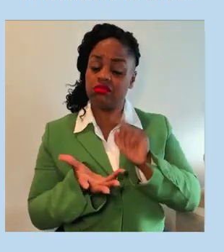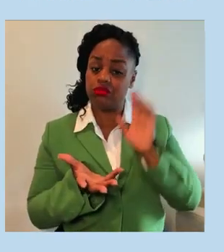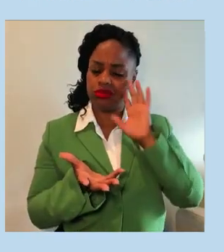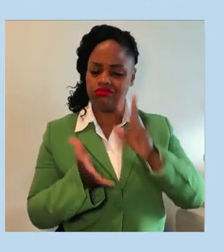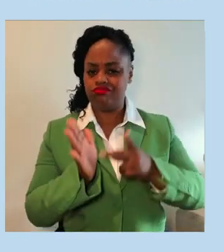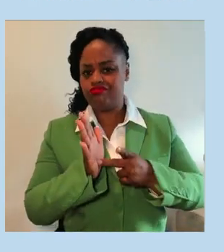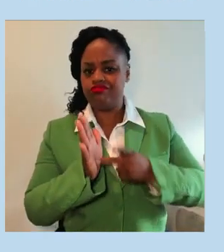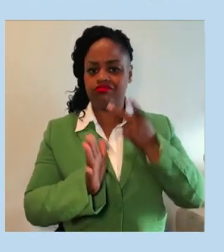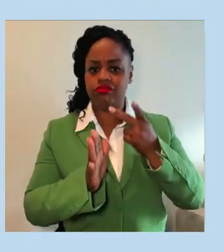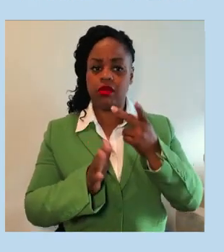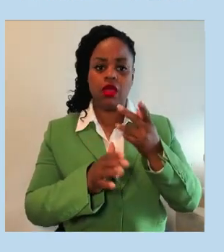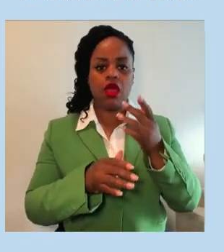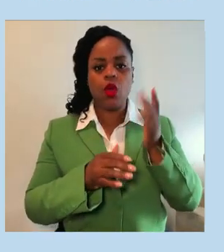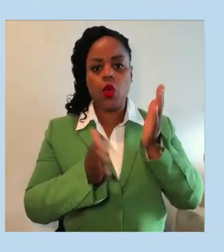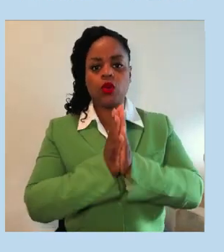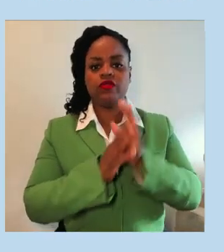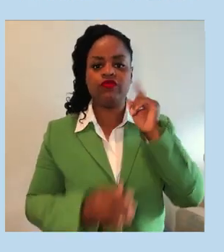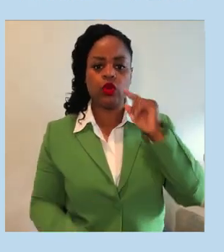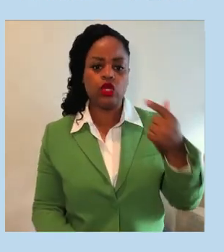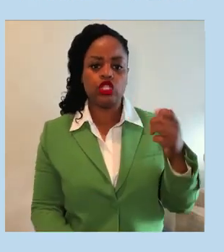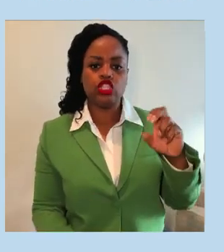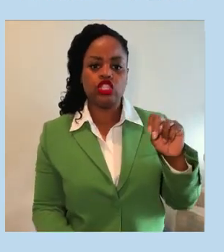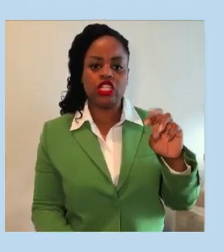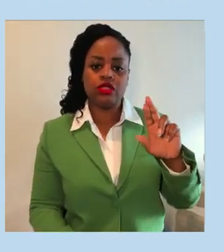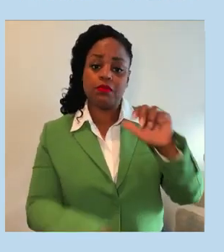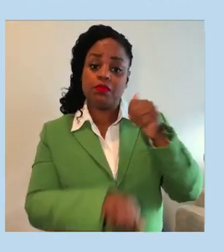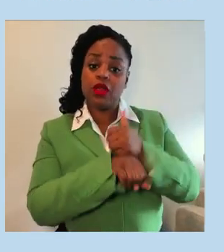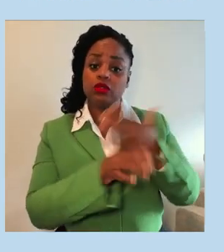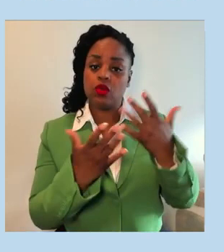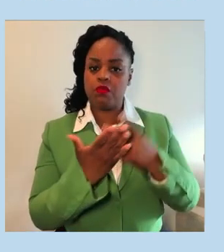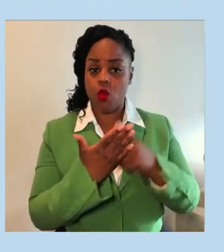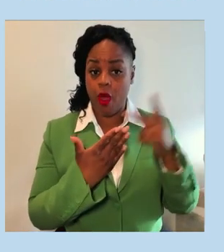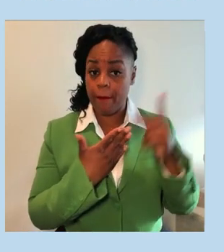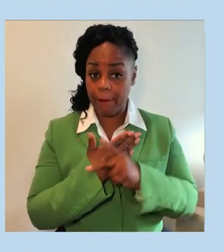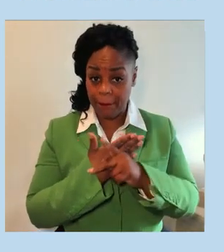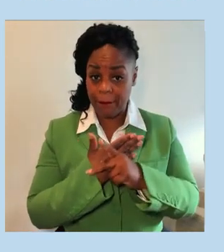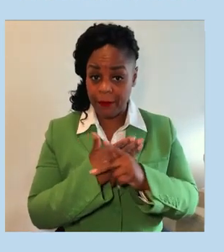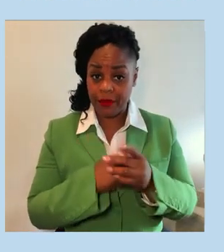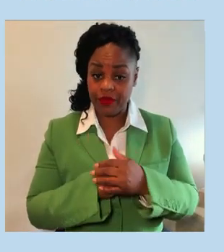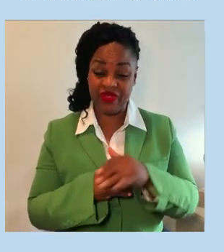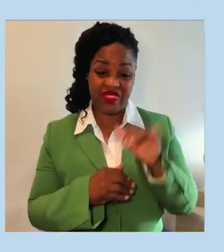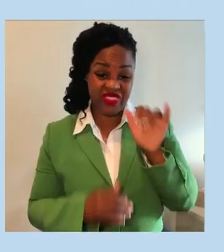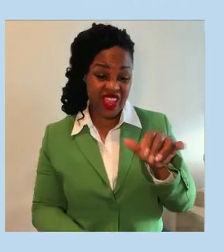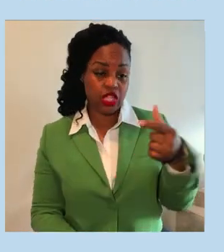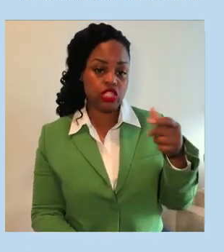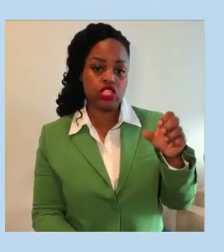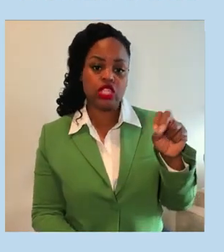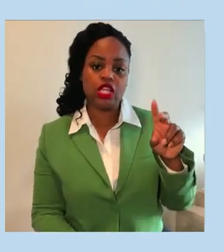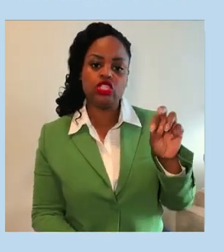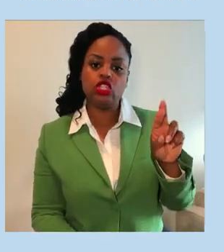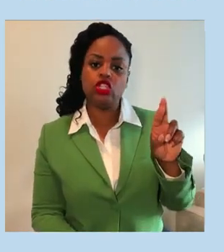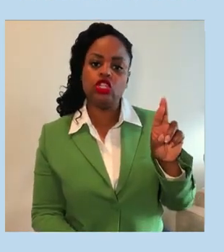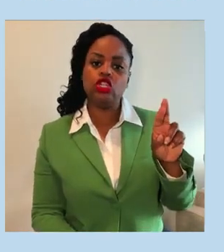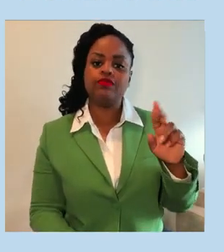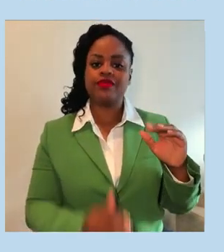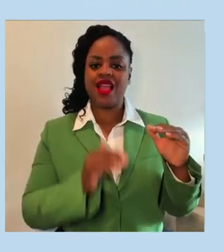$200 million for the Gender Equity and Equality Action Fund, which will advance economic security for women and girls around the